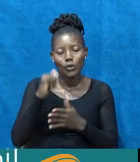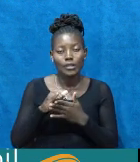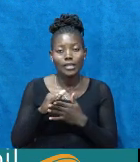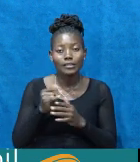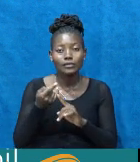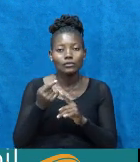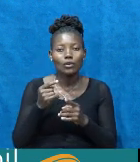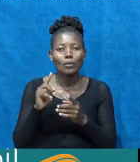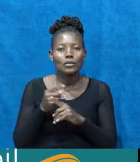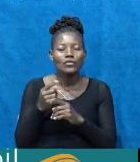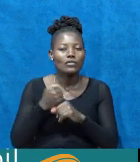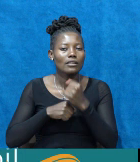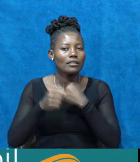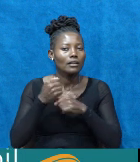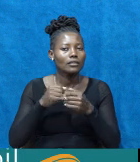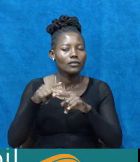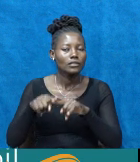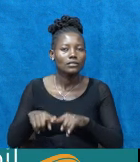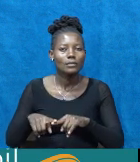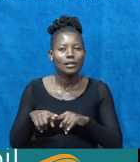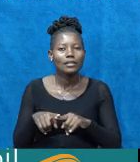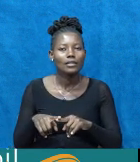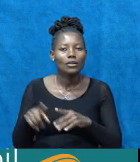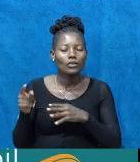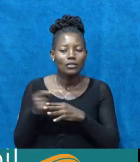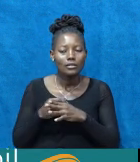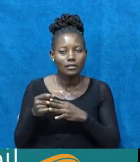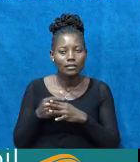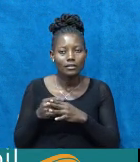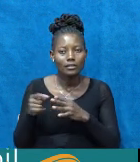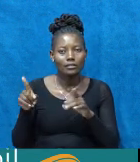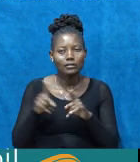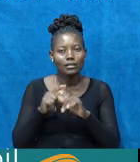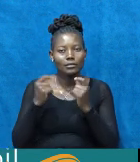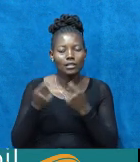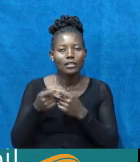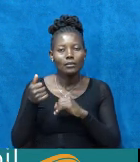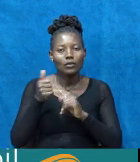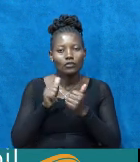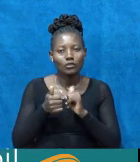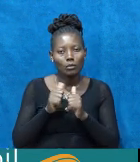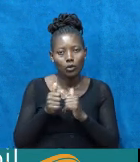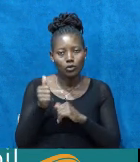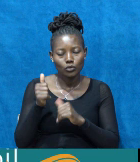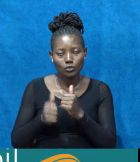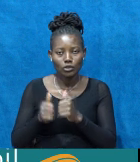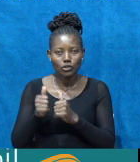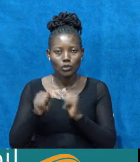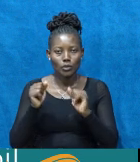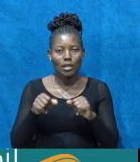this. Then carbohydrate intake will vary on activity level and recovery needs. So we know